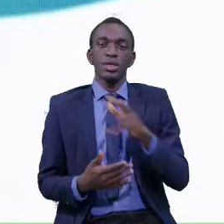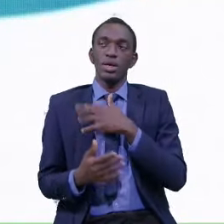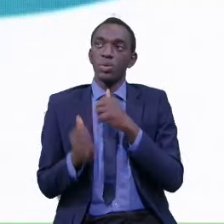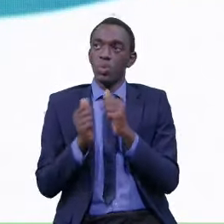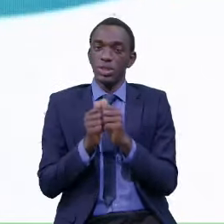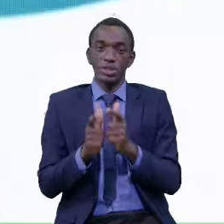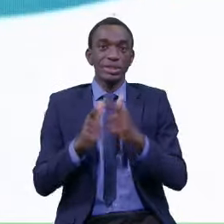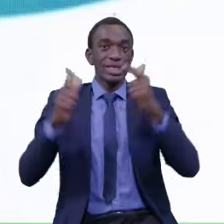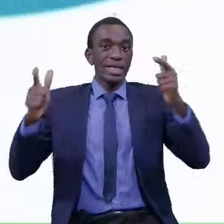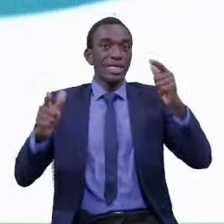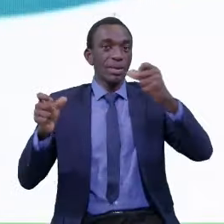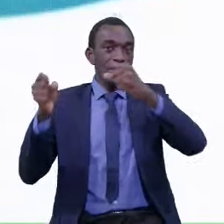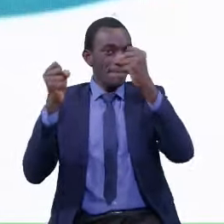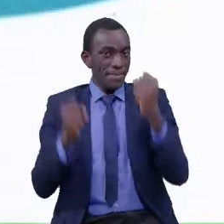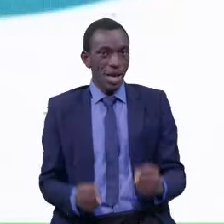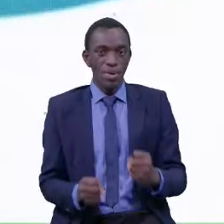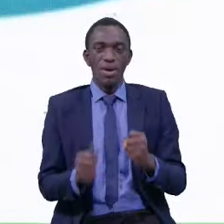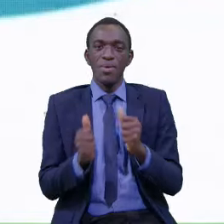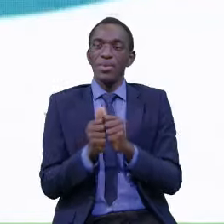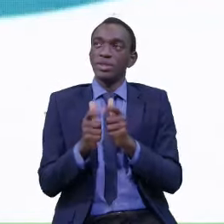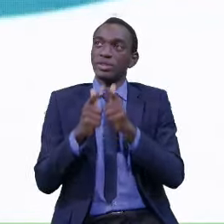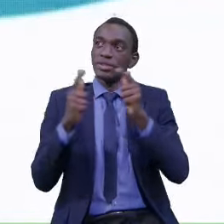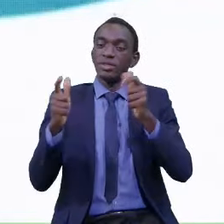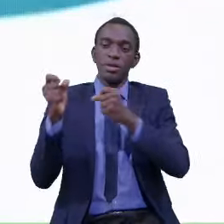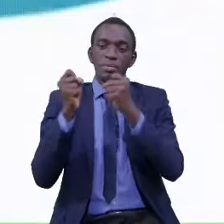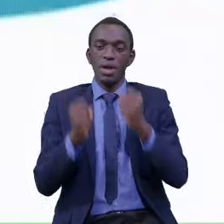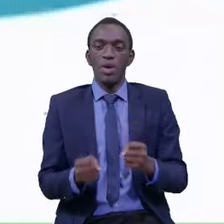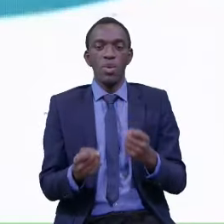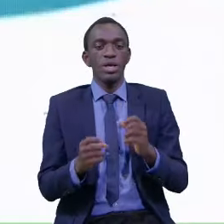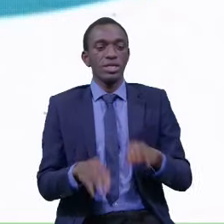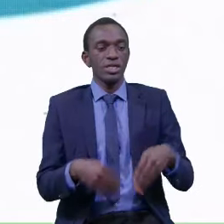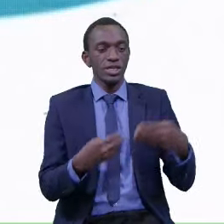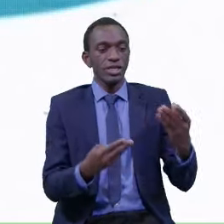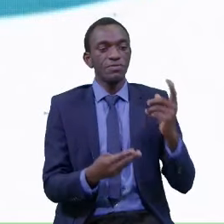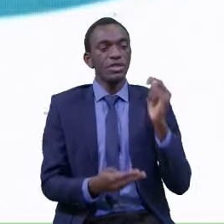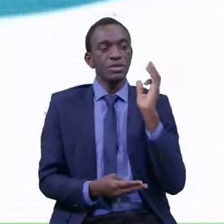great power, gave the apostles witness of the